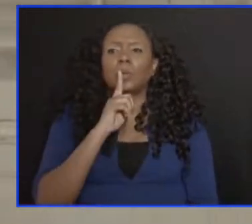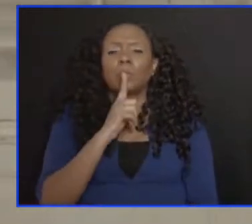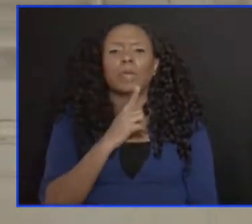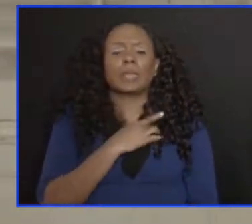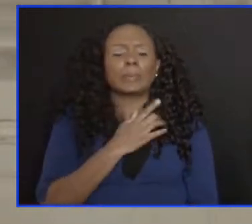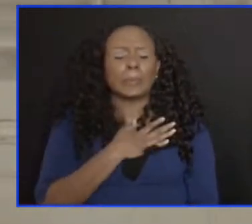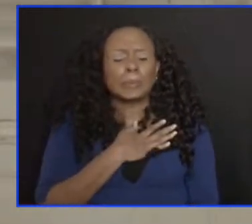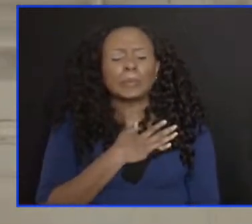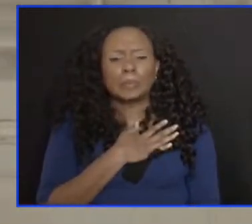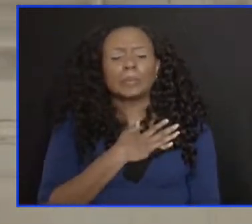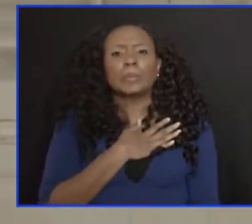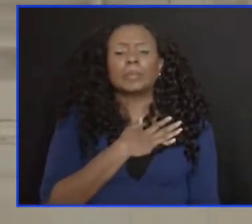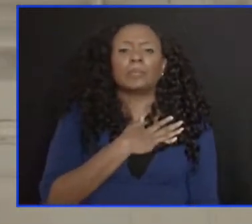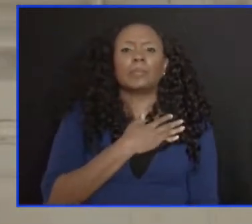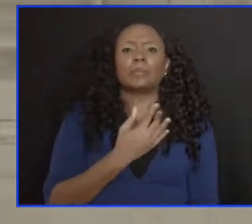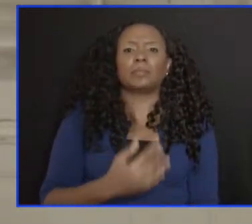heart.